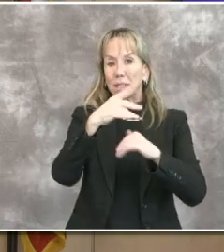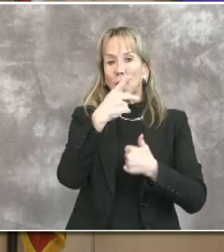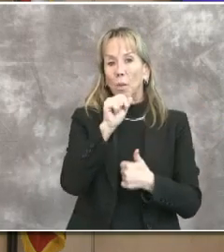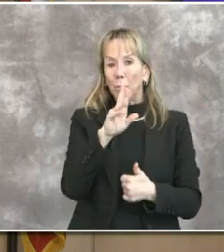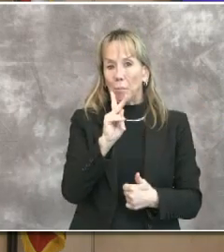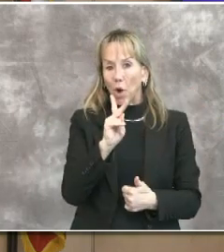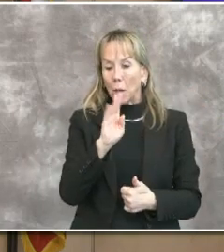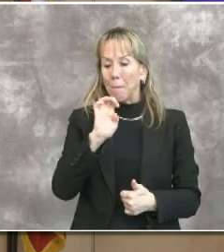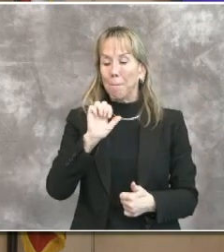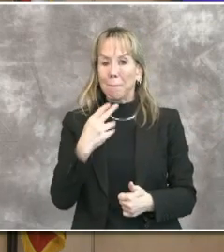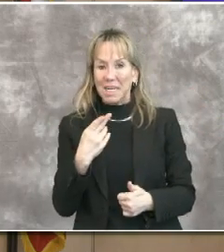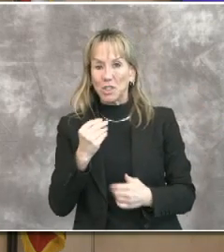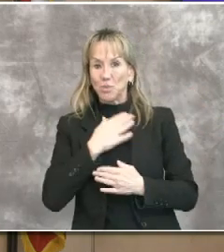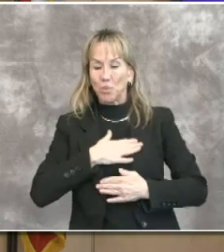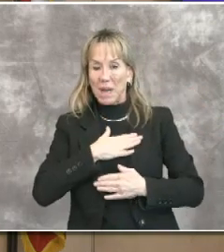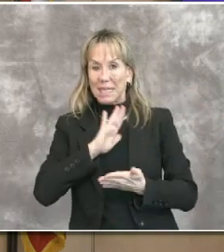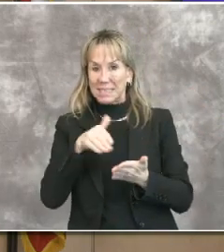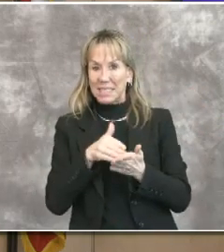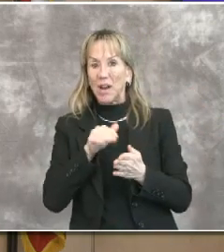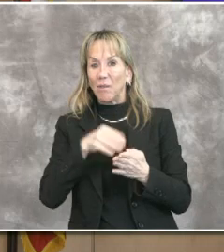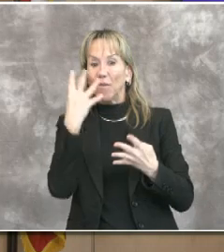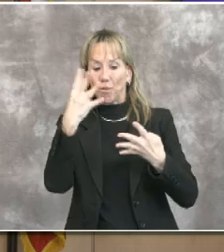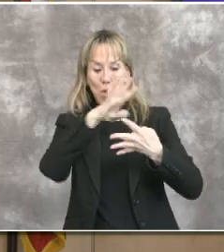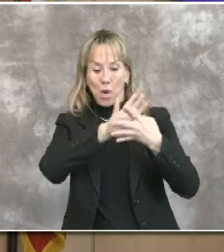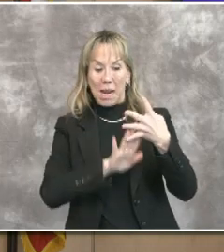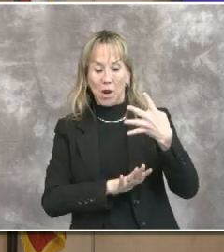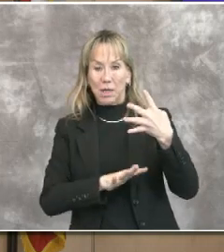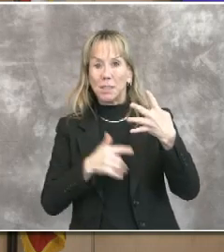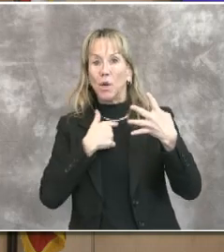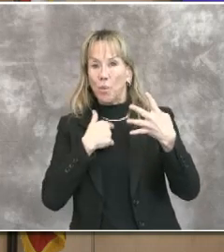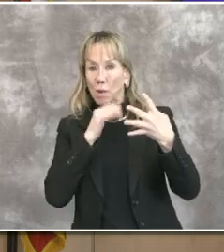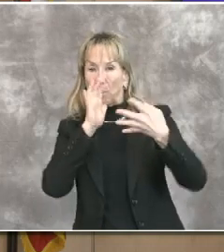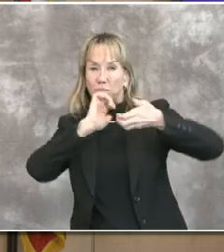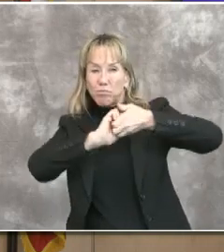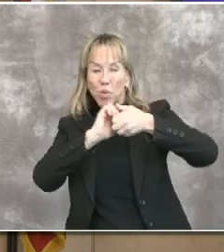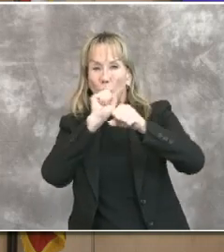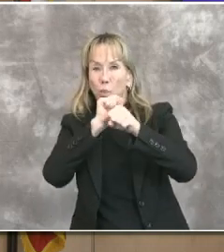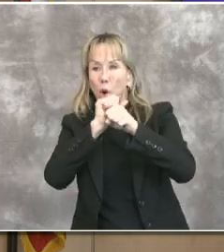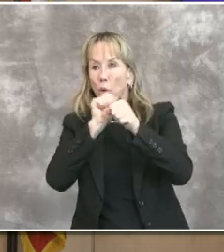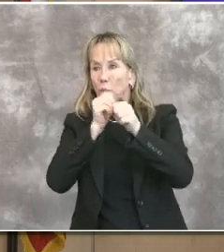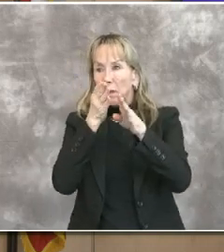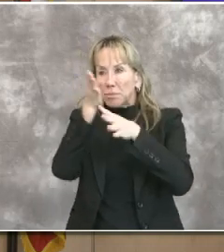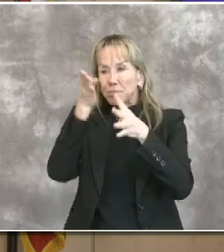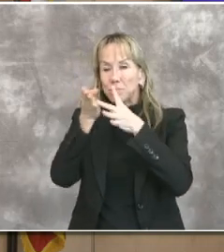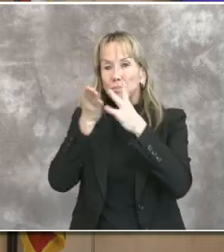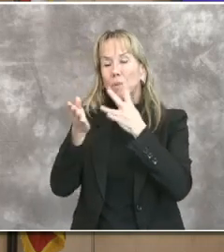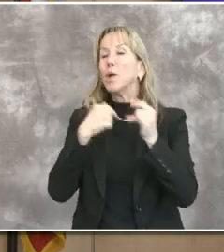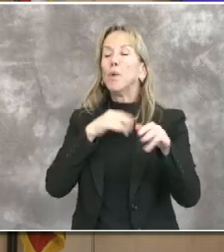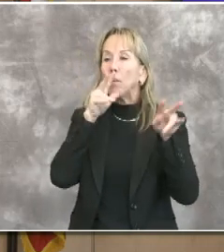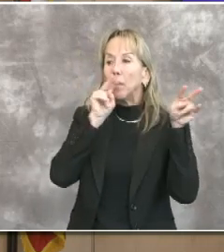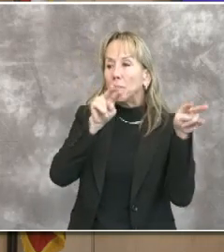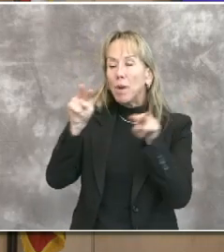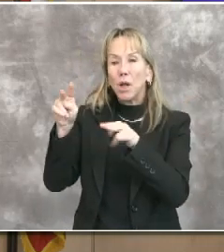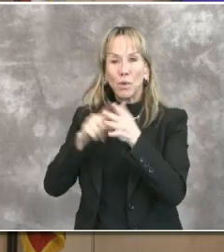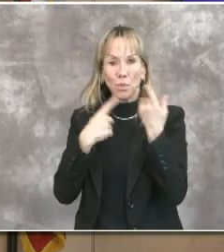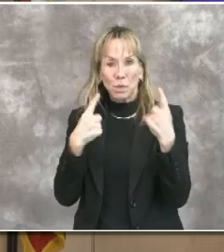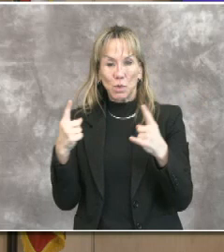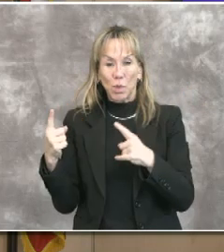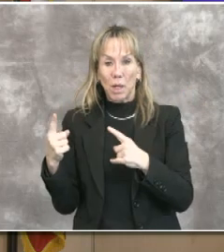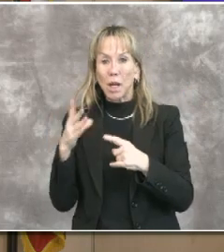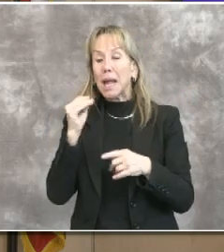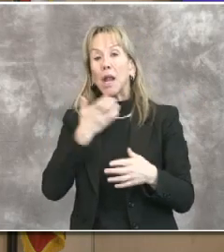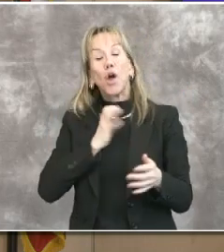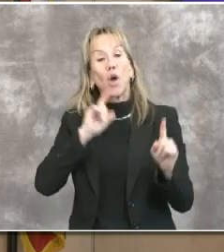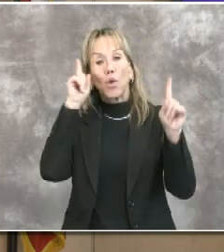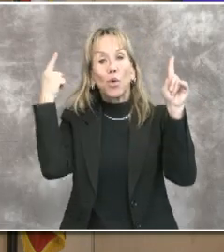areas. We are going to work with our local jurisdictions as they develop plans. We're going to continue to monitor the public health situation, and the aim would be